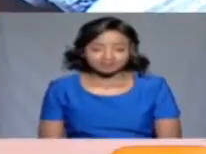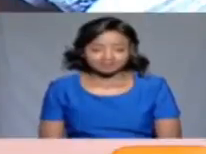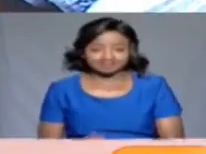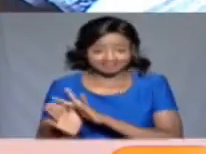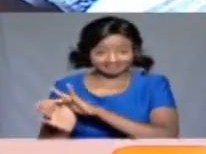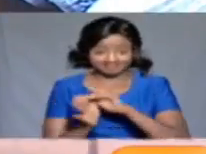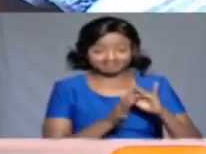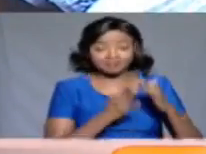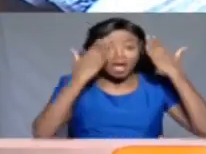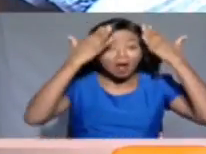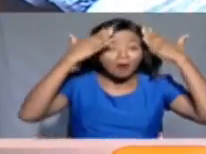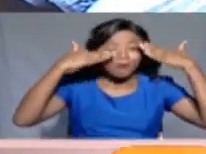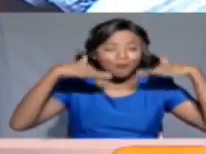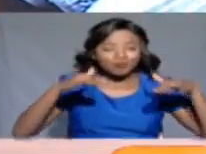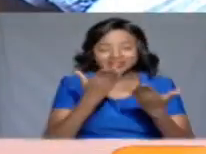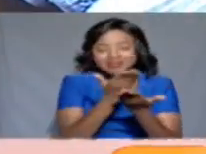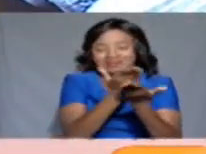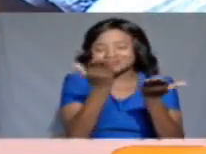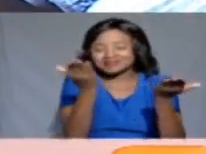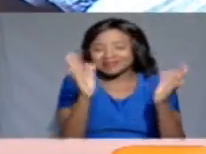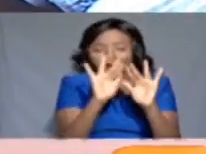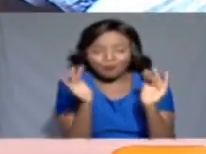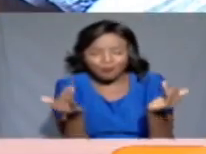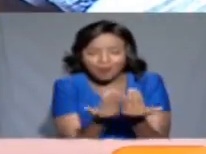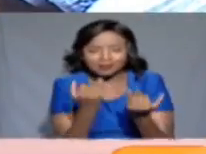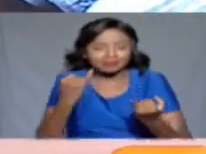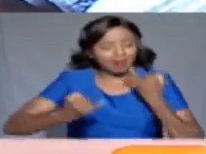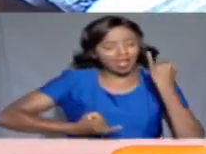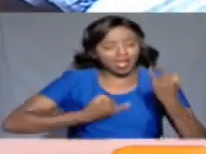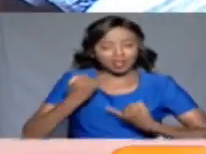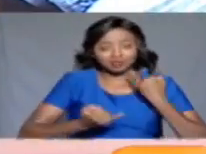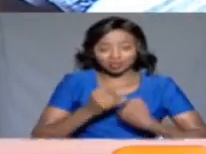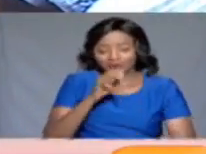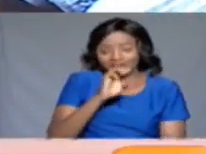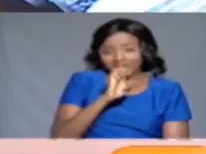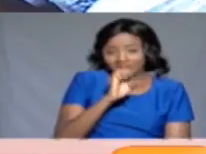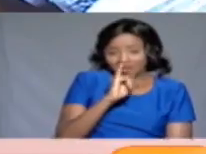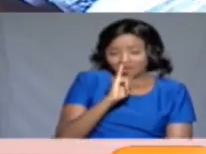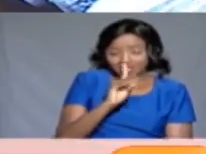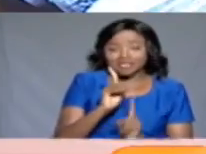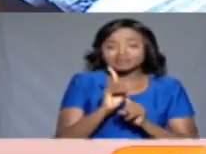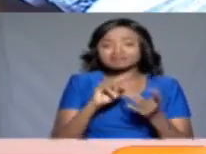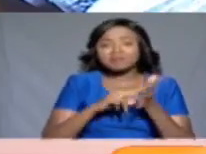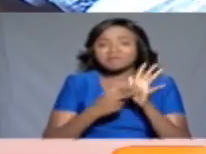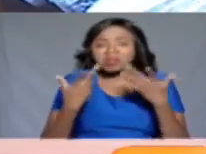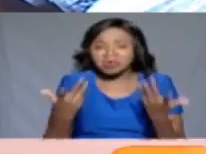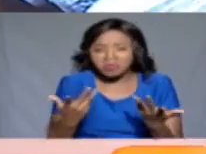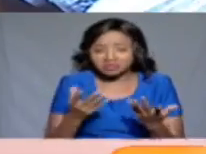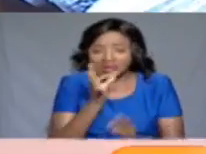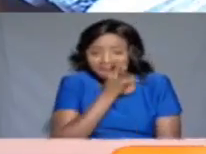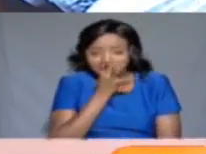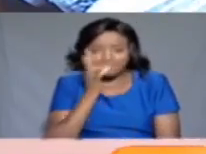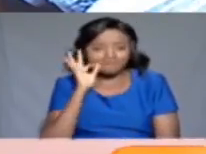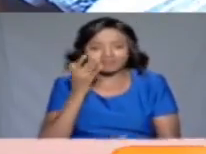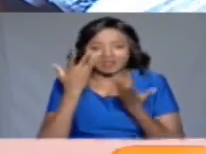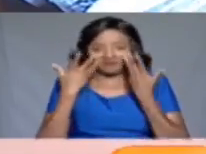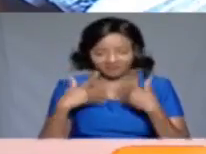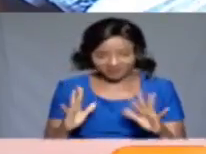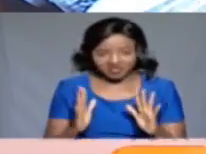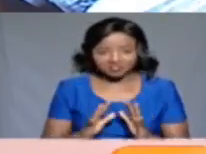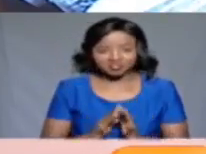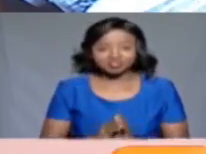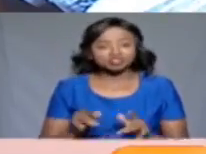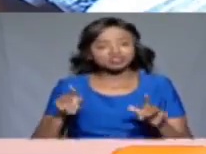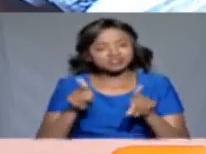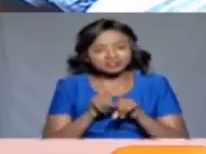Muslims across the world today celebrated Eid Ul Fitr, marking the end of the holy month of Ramadan. Muslim leaders in the country urge faithfuls